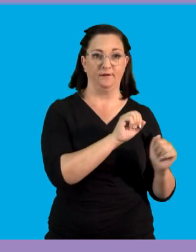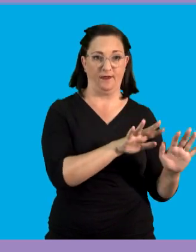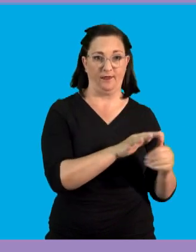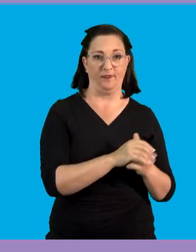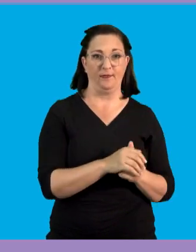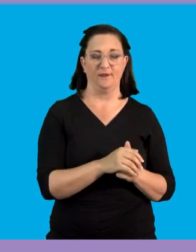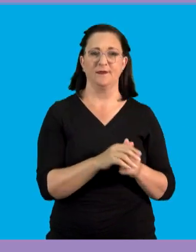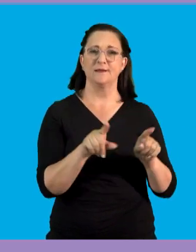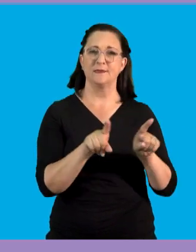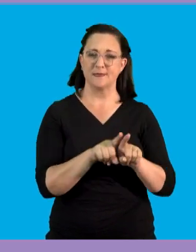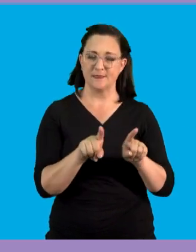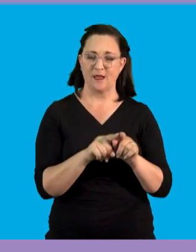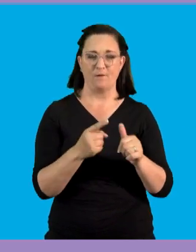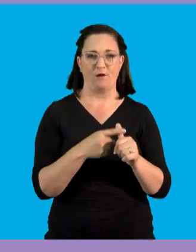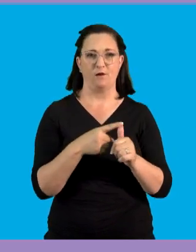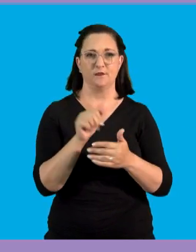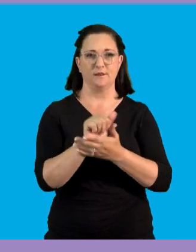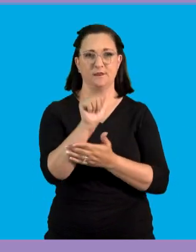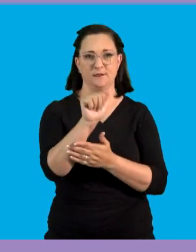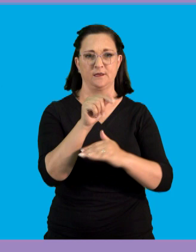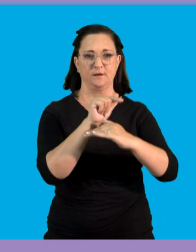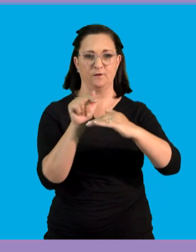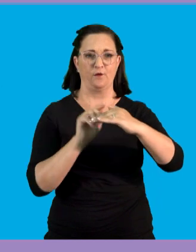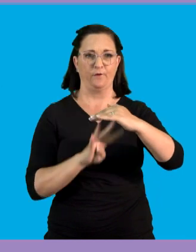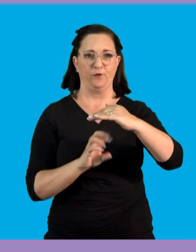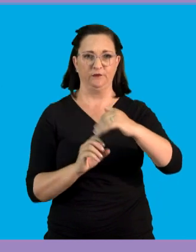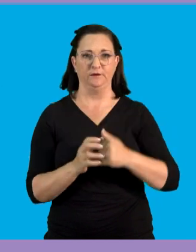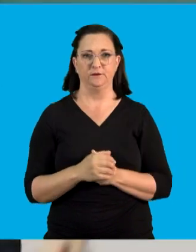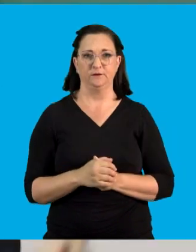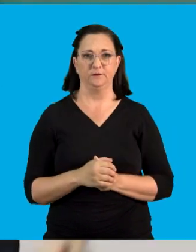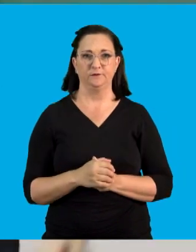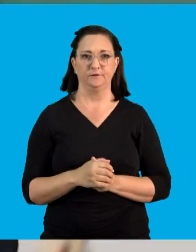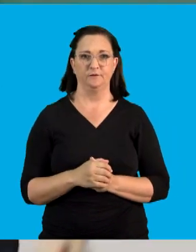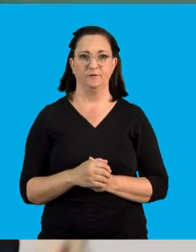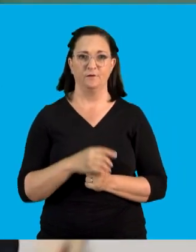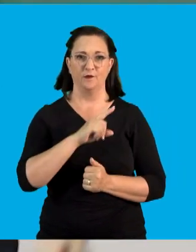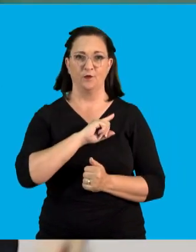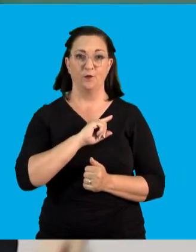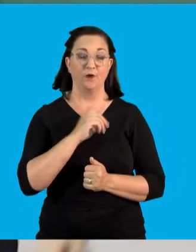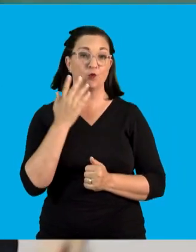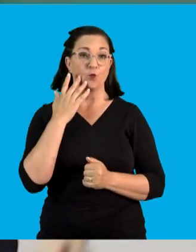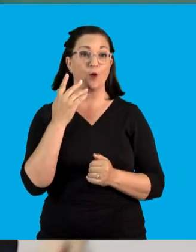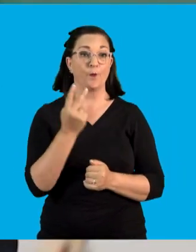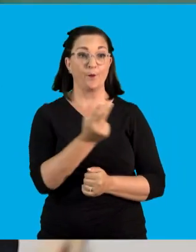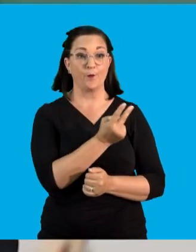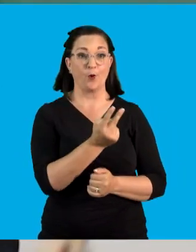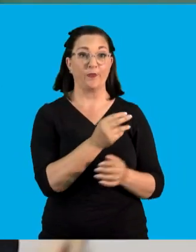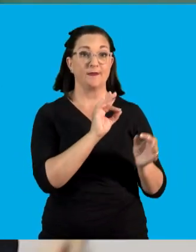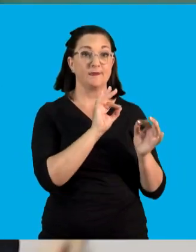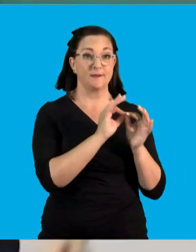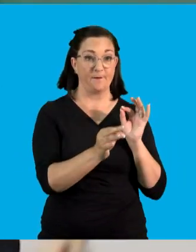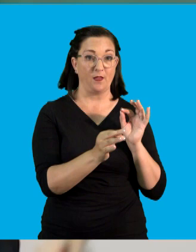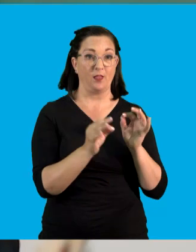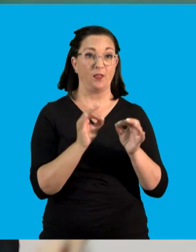10 is equal to 16 divided by 40. Why are they equal? Because when we simplify them to